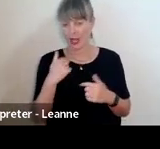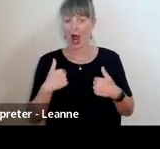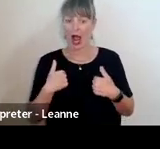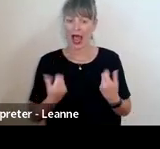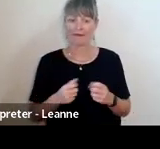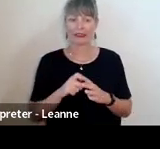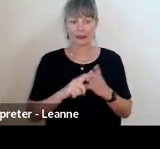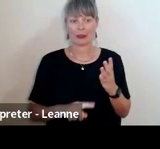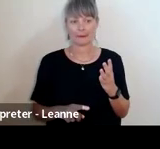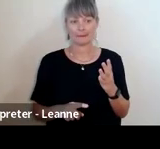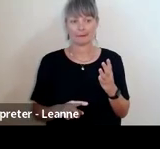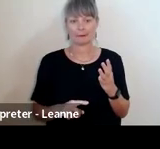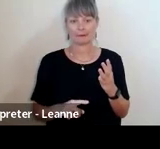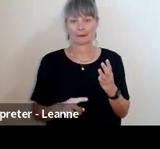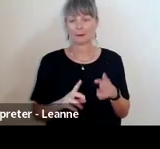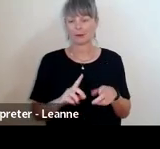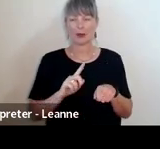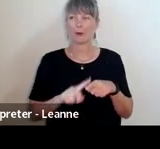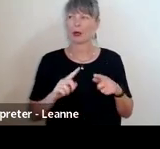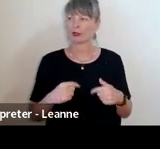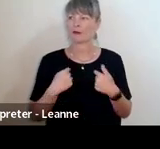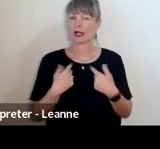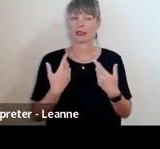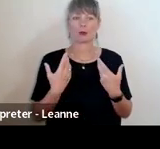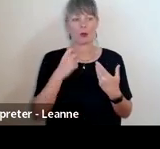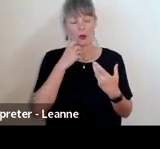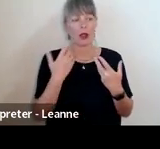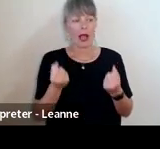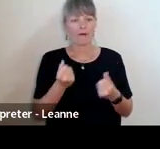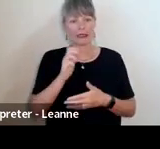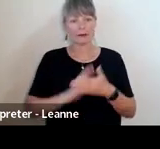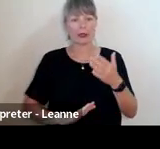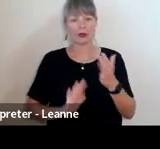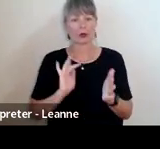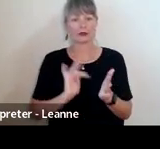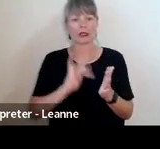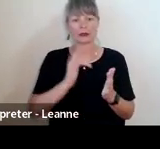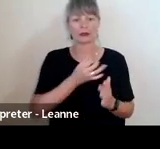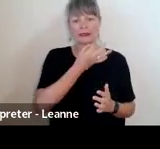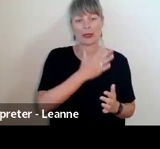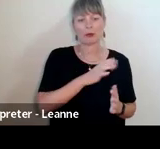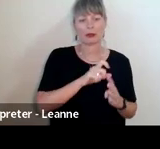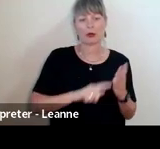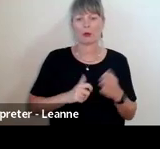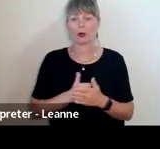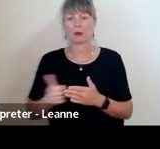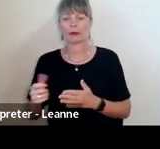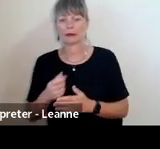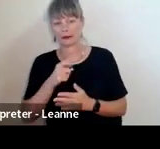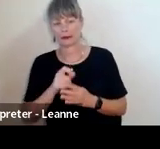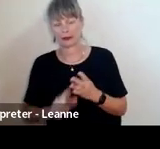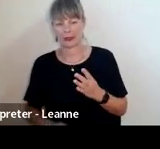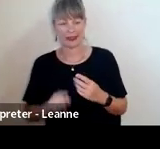experience temporary or permanent disability at some point. Together, these point to a strong market for what Urge Toys is all